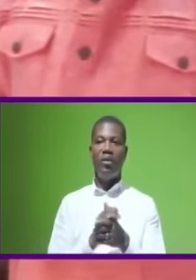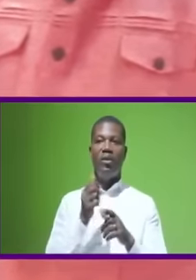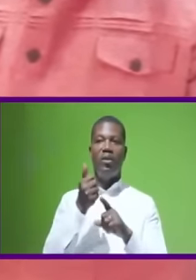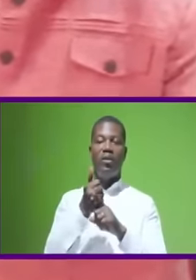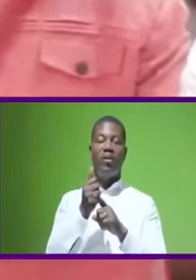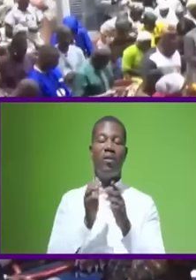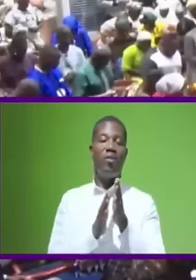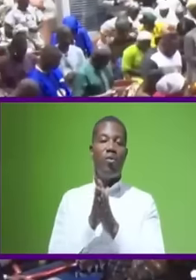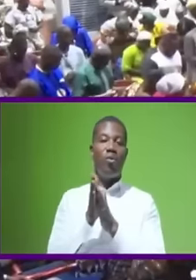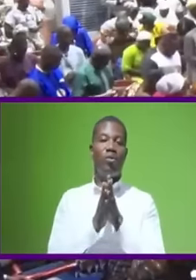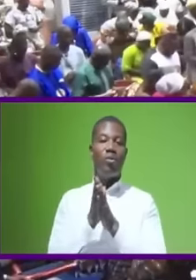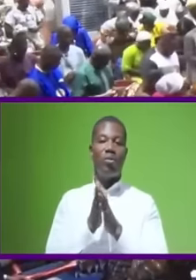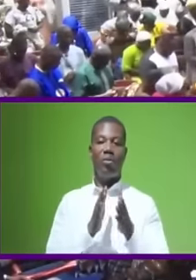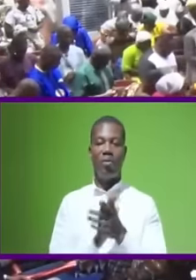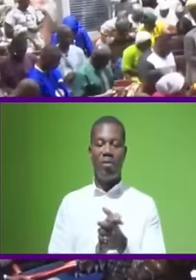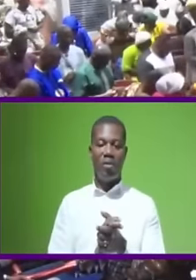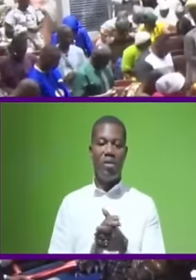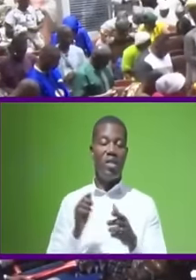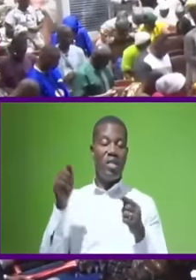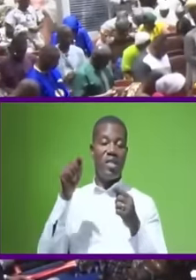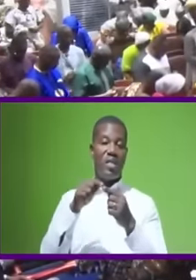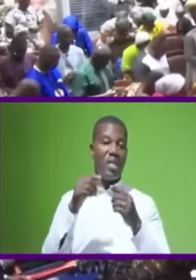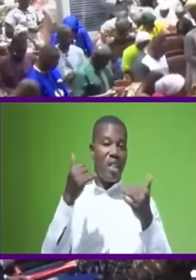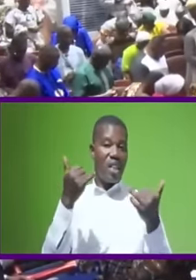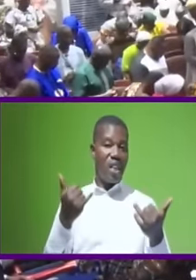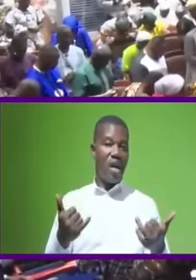pet. Ever seen that?